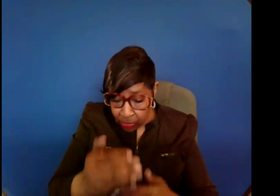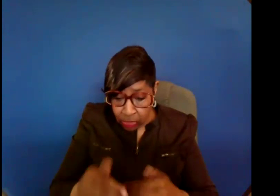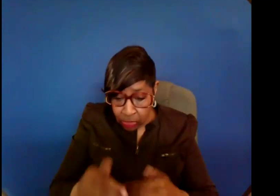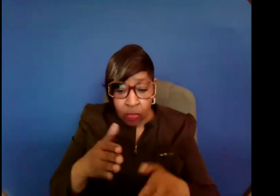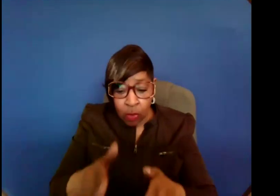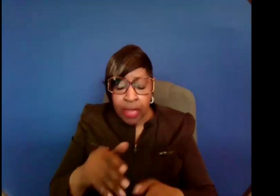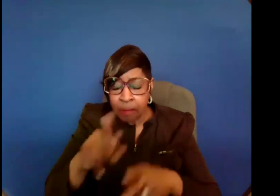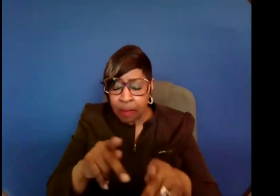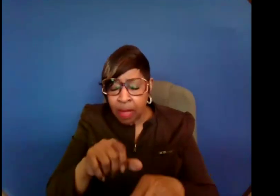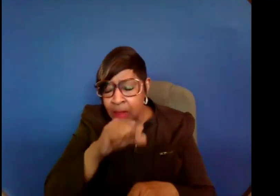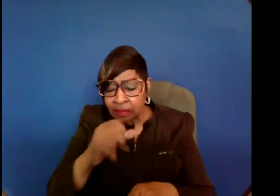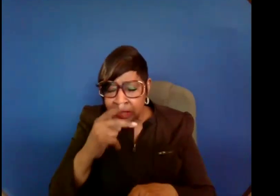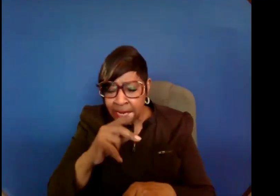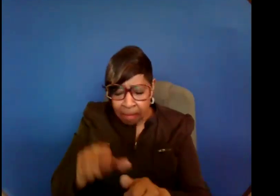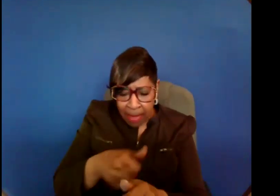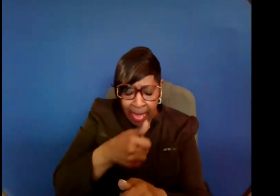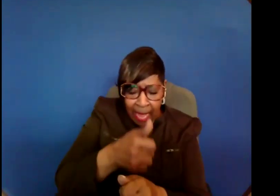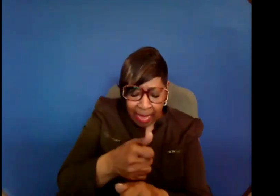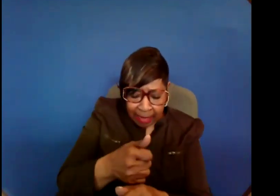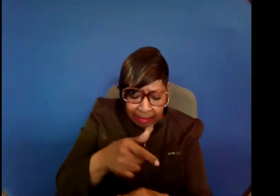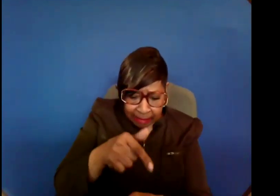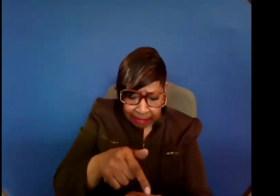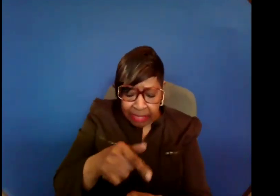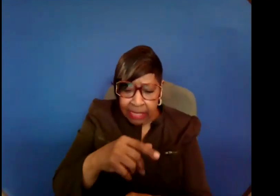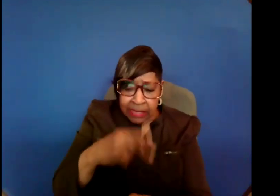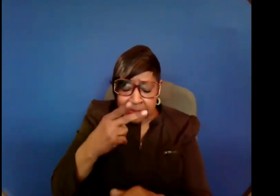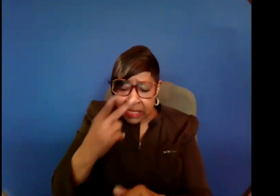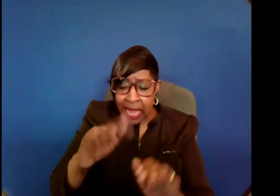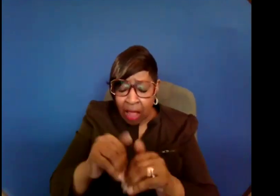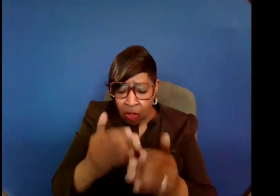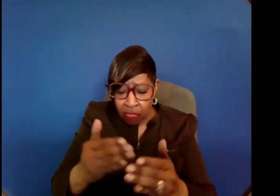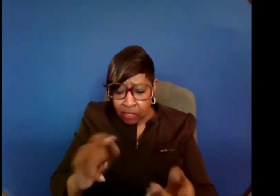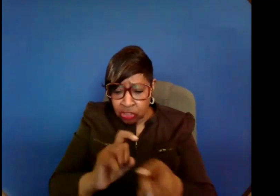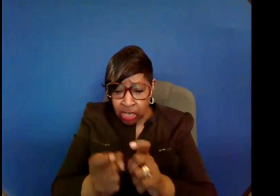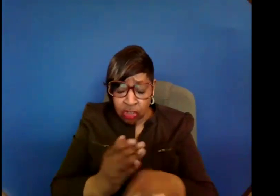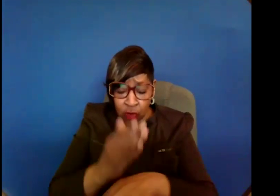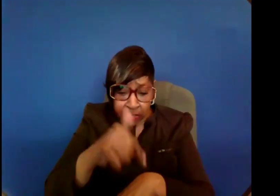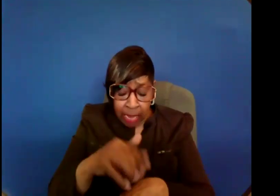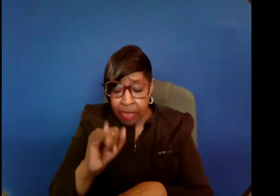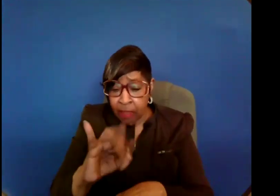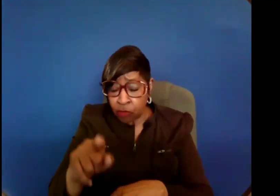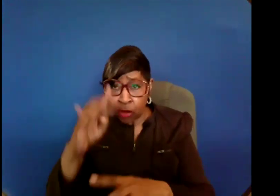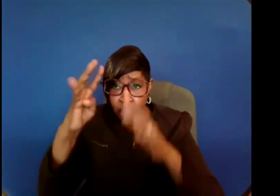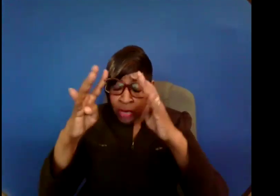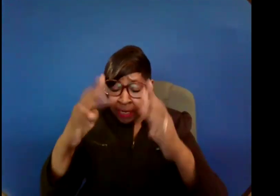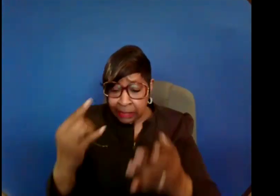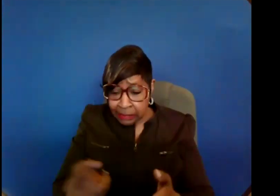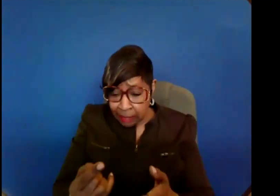see like behind the scenes and how things are changing over time. So if you're creating something, any